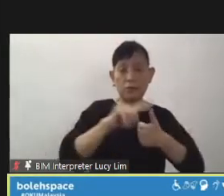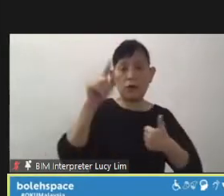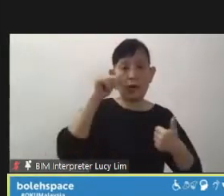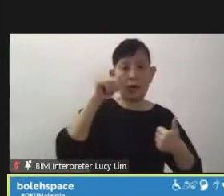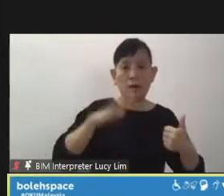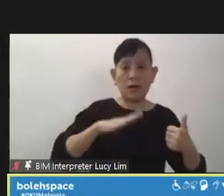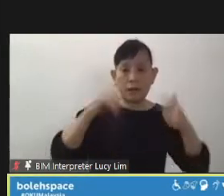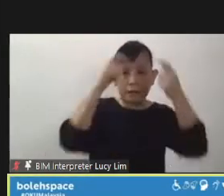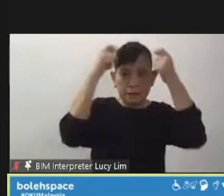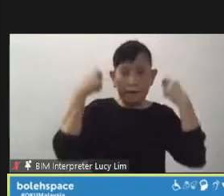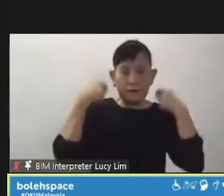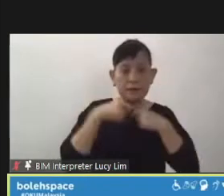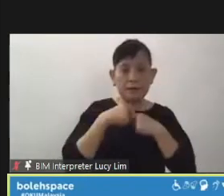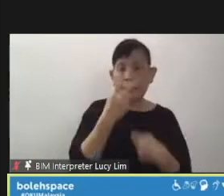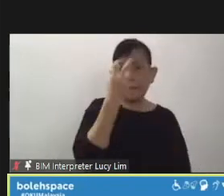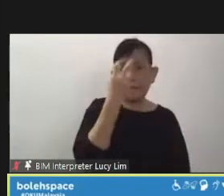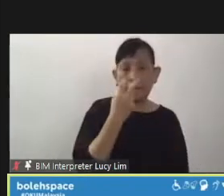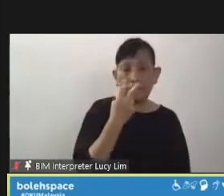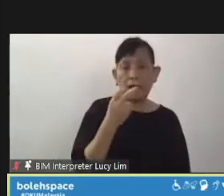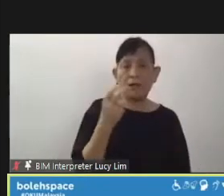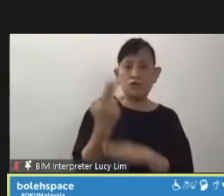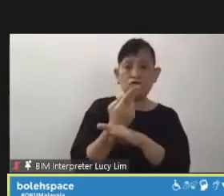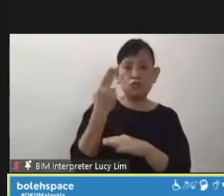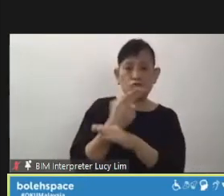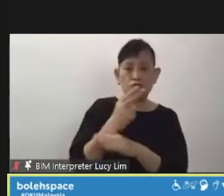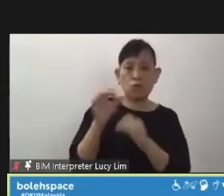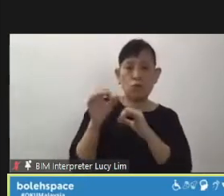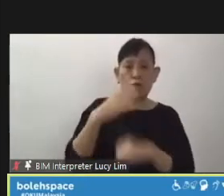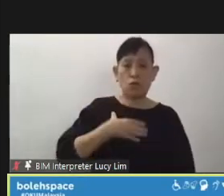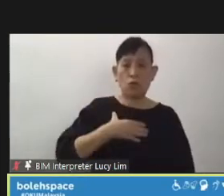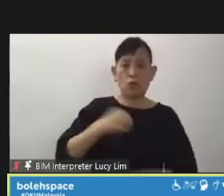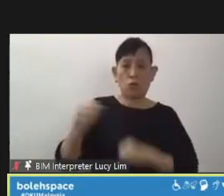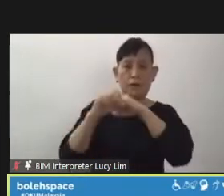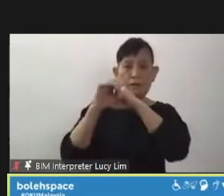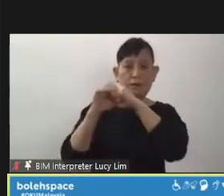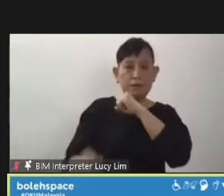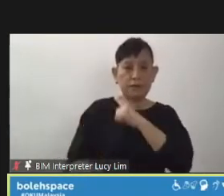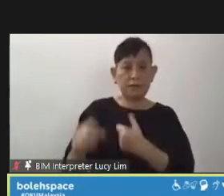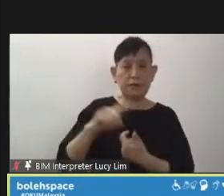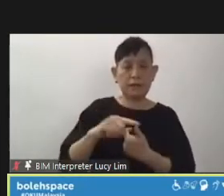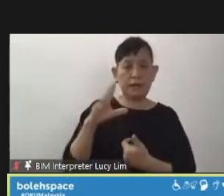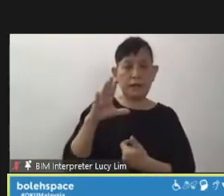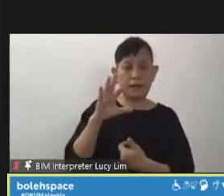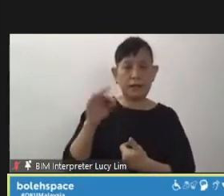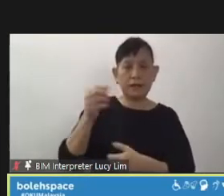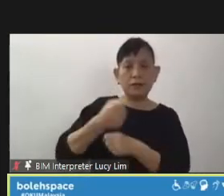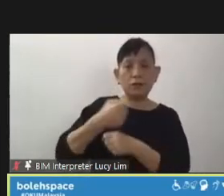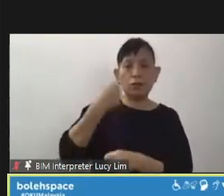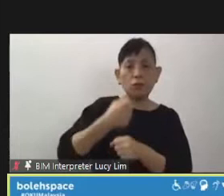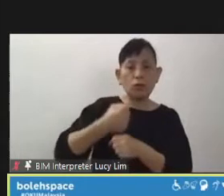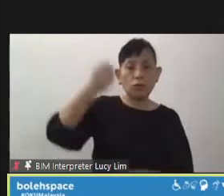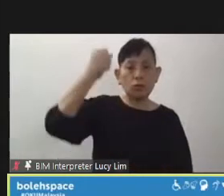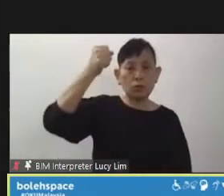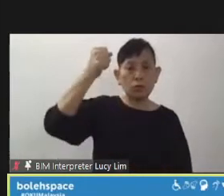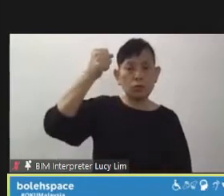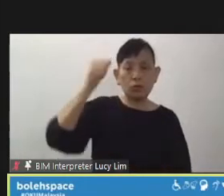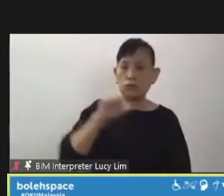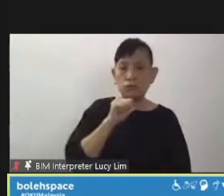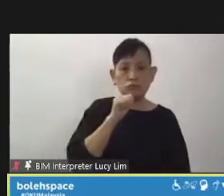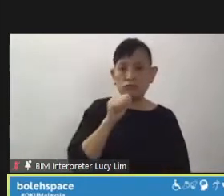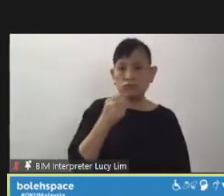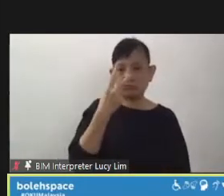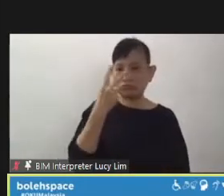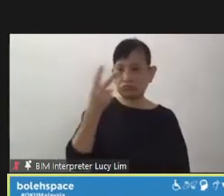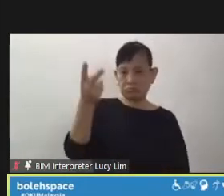hijab. She's blind and holds a white cane. The person holding the umbrella does not show a visible